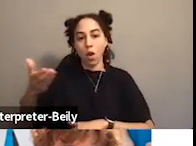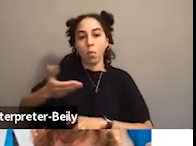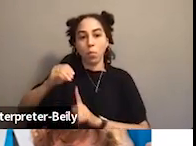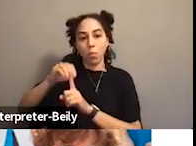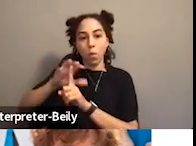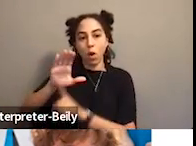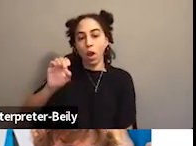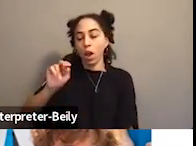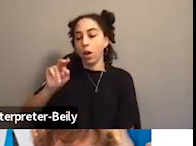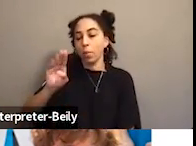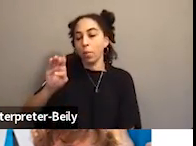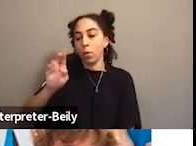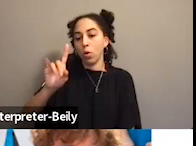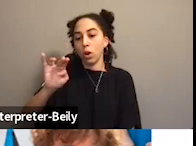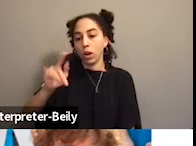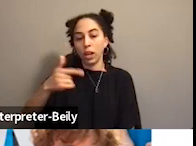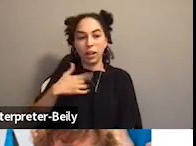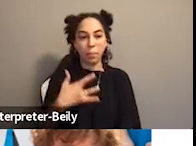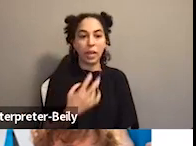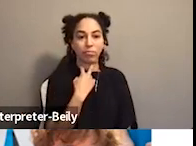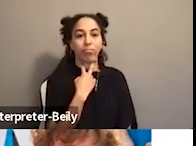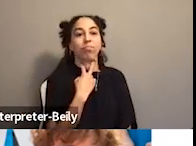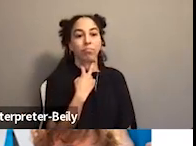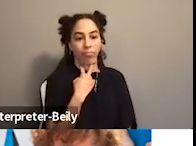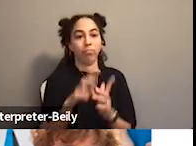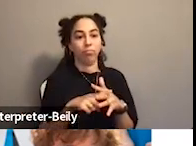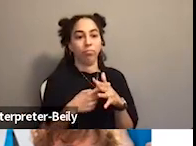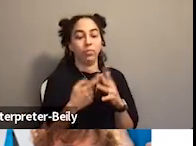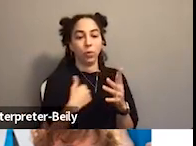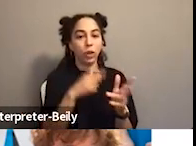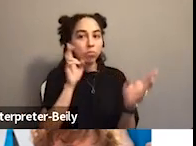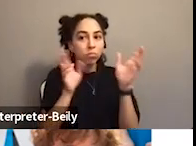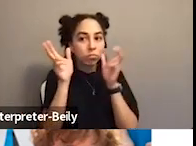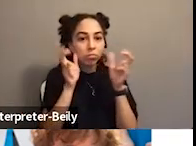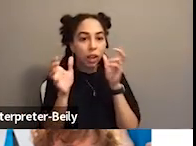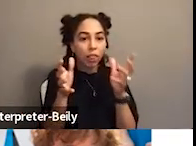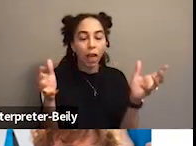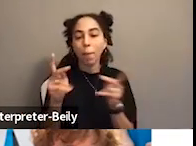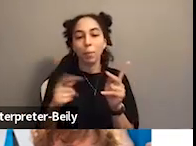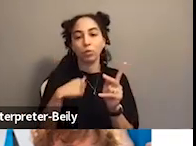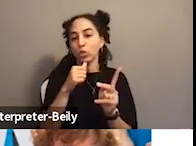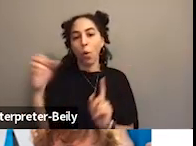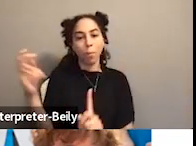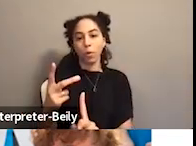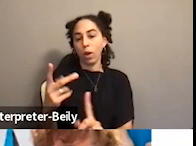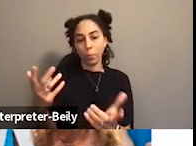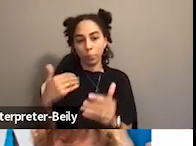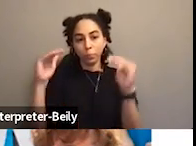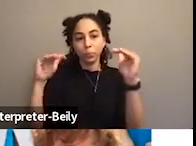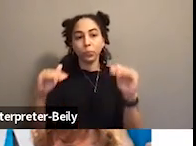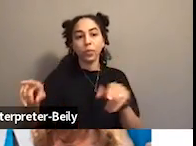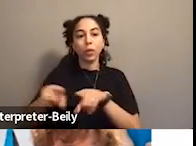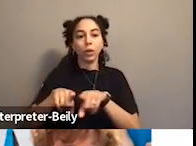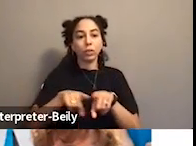onboarding step in the process. And that's where we hear that a lot of folks don't return. And then